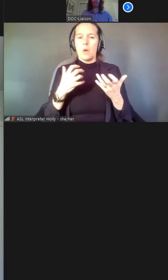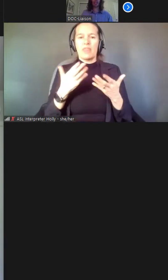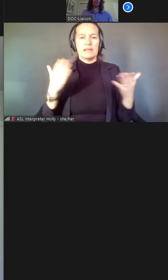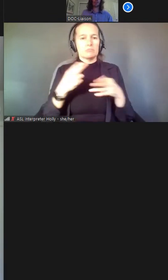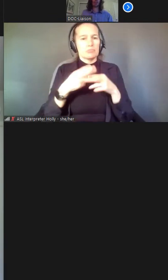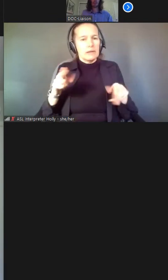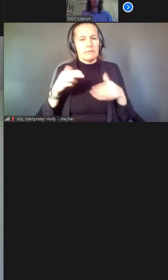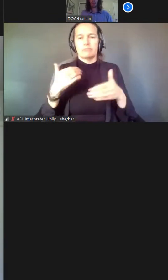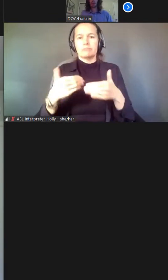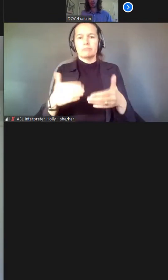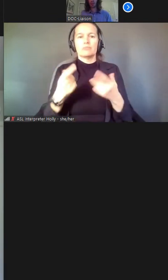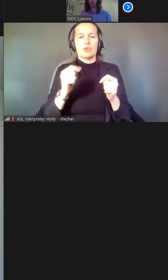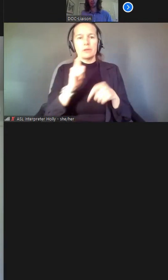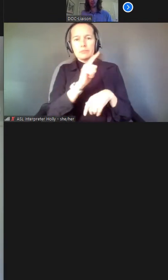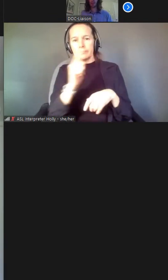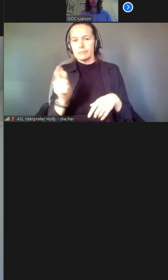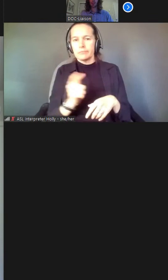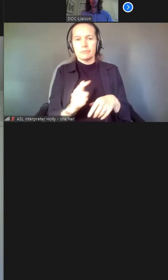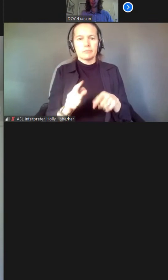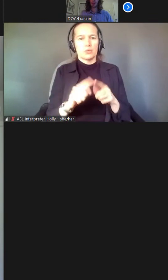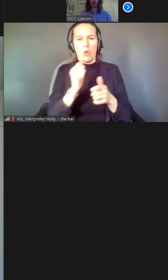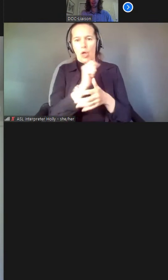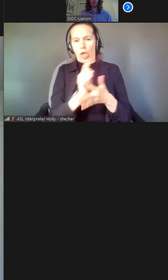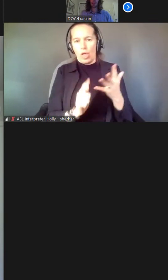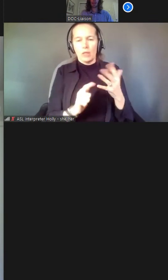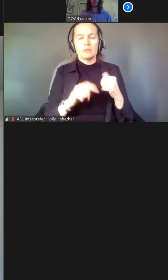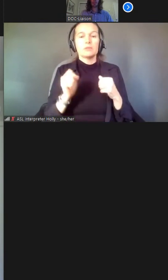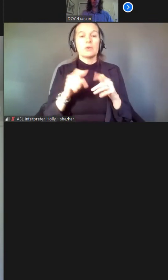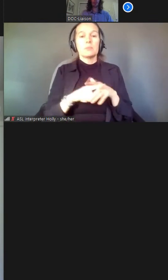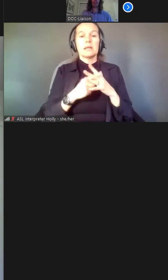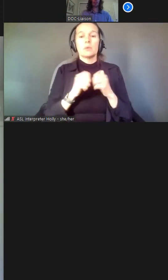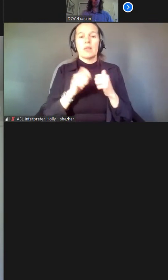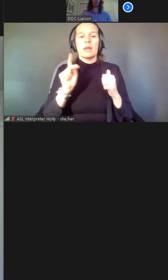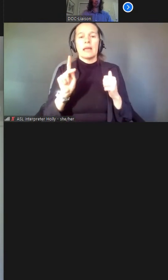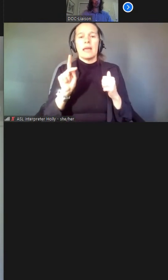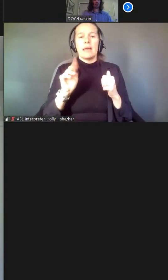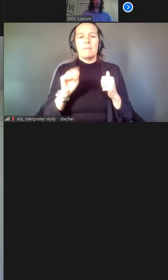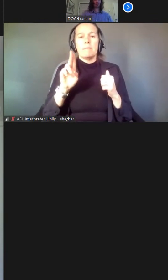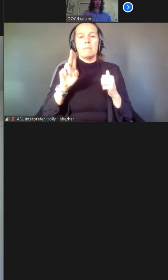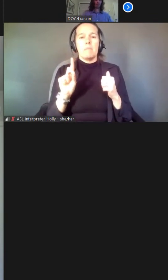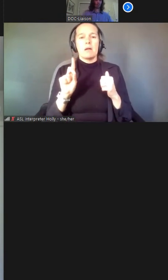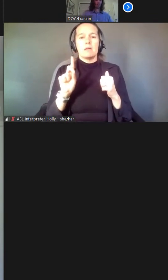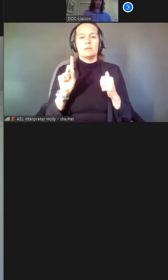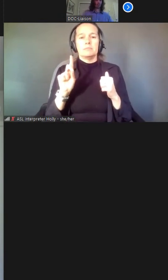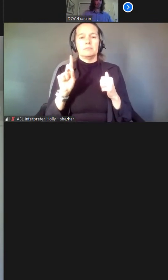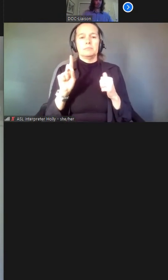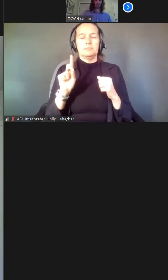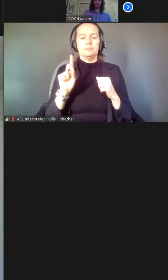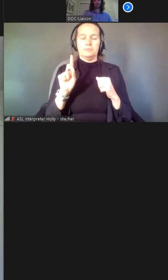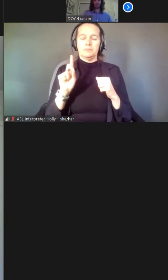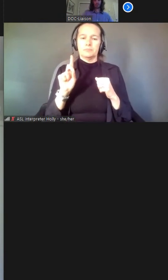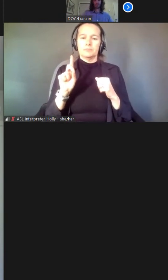so we can get to everybody. So let's begin with KMUD, KMUD.